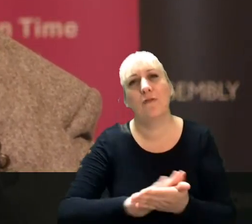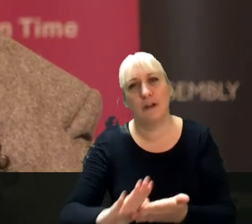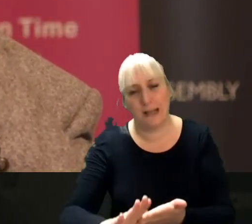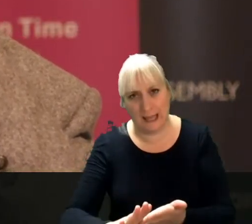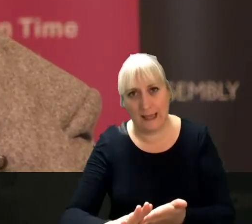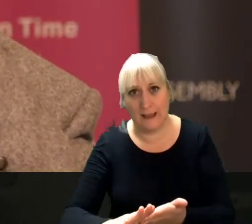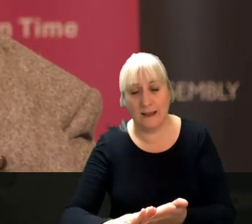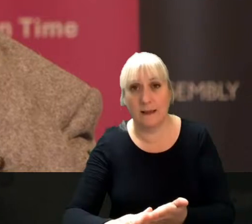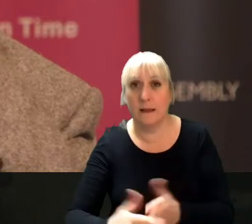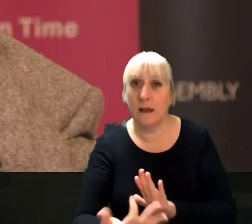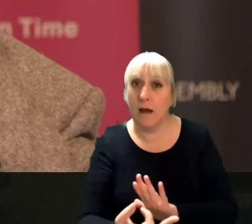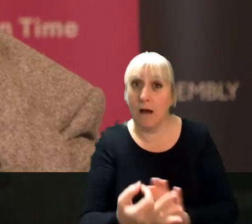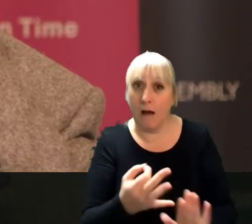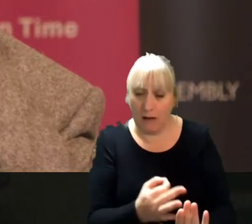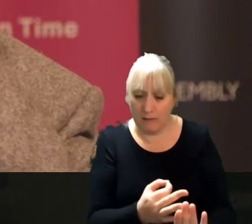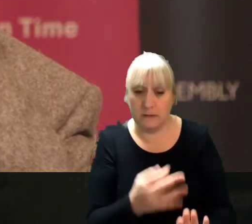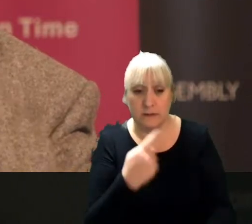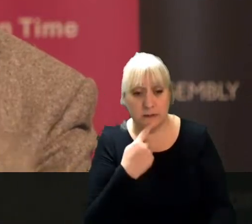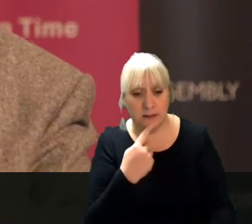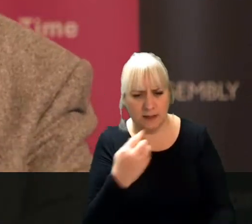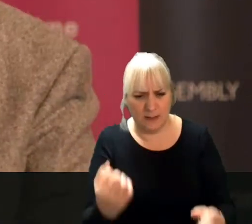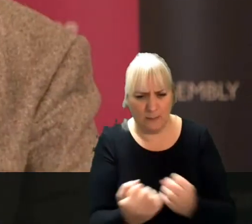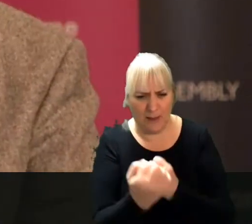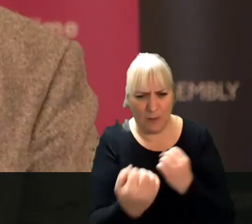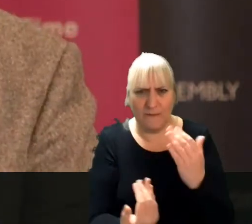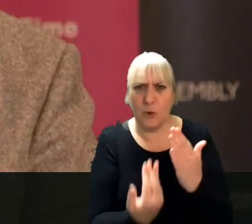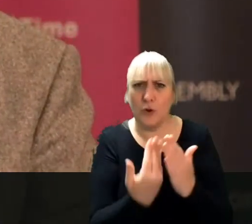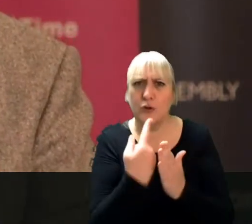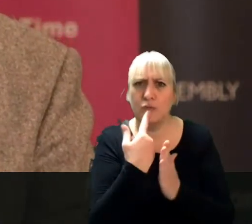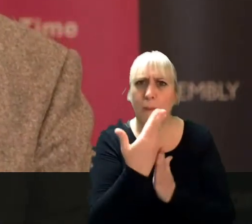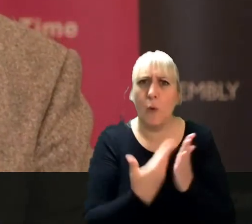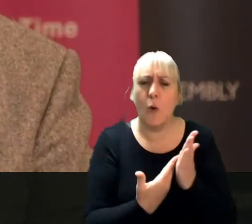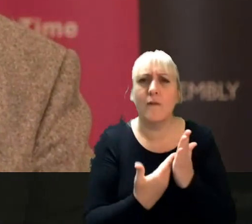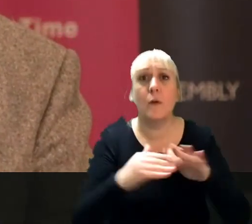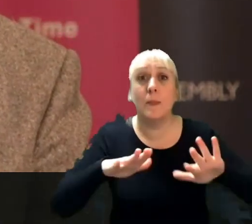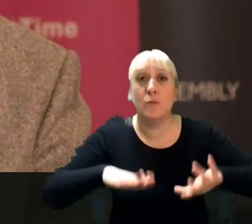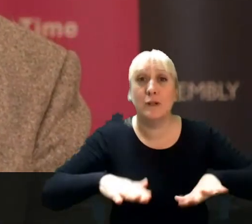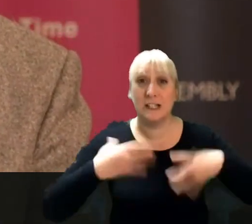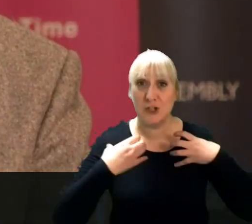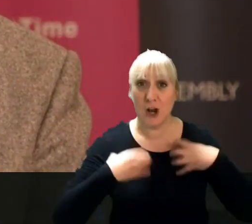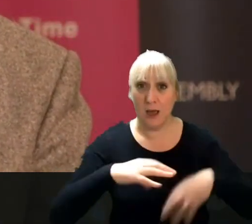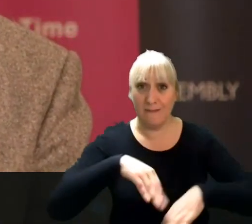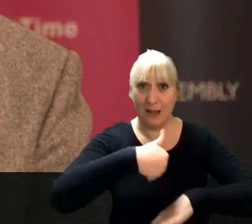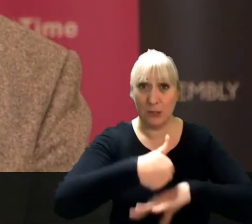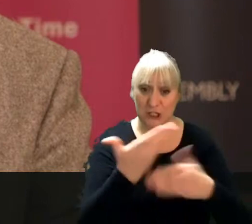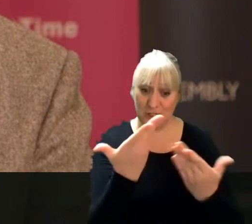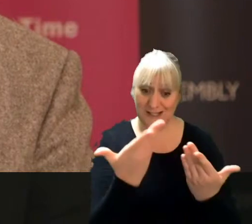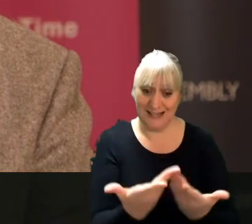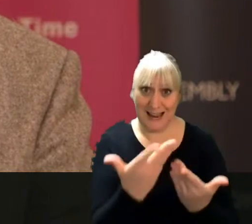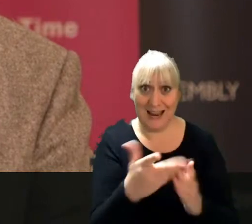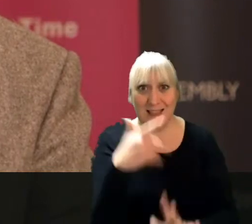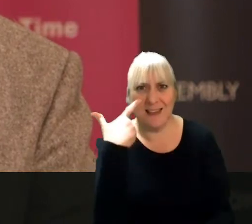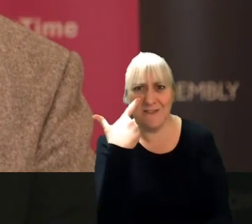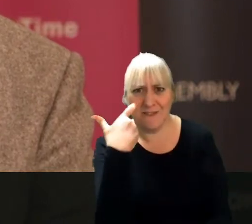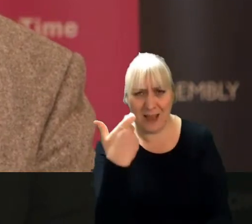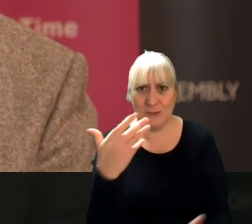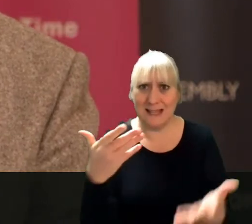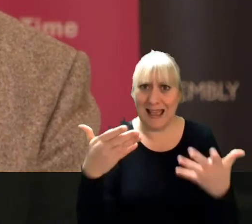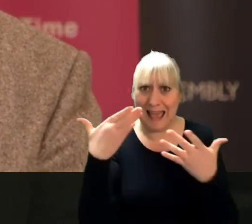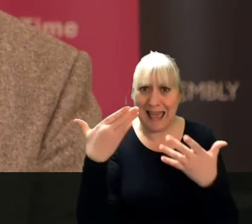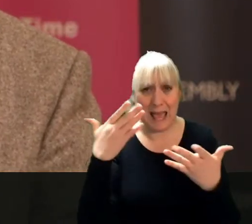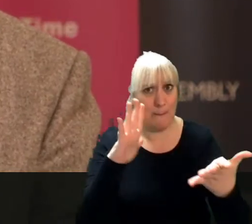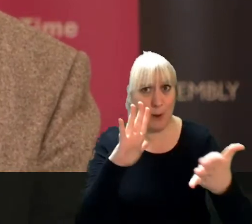the powerful new report from the British Lung Foundation today, which found high levels of air pollution across the